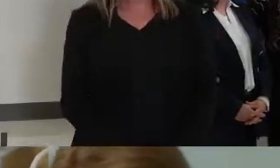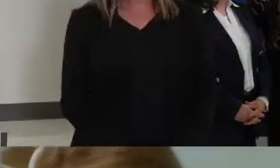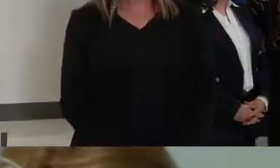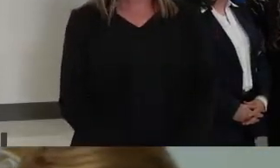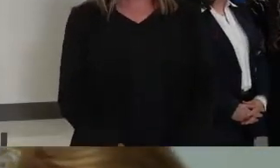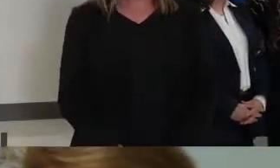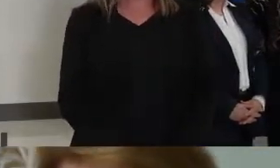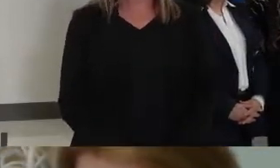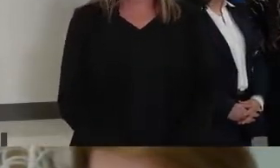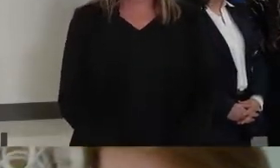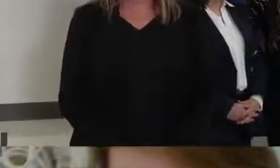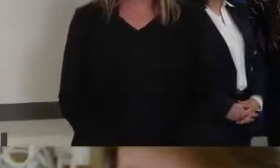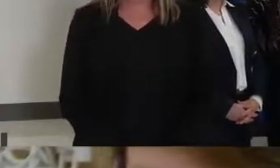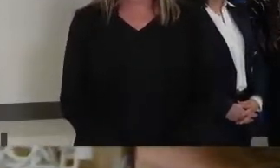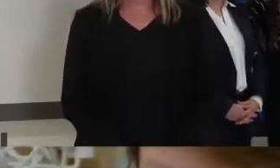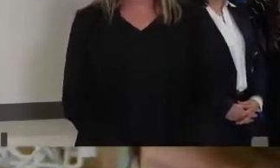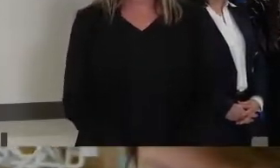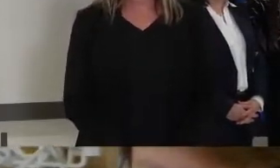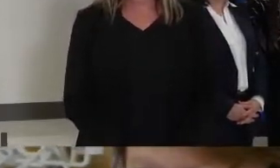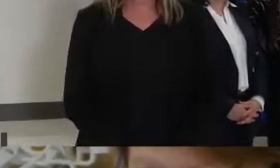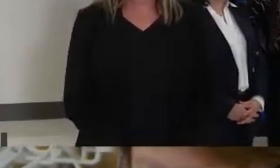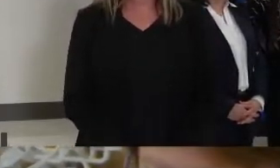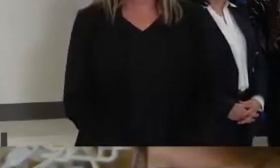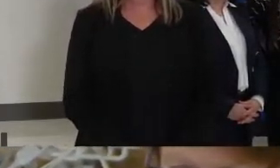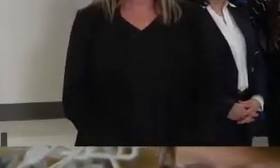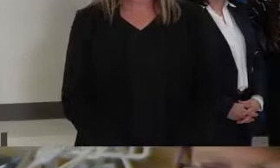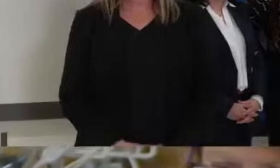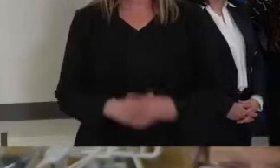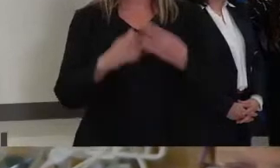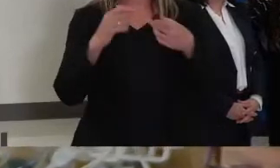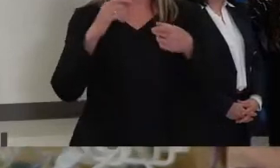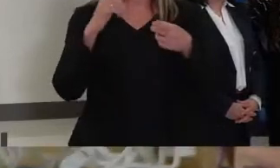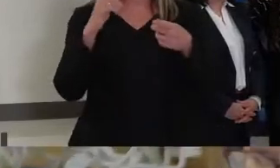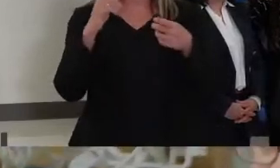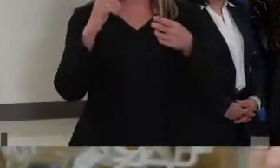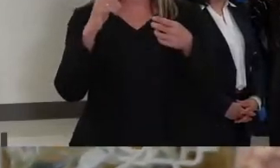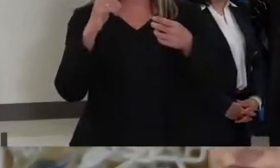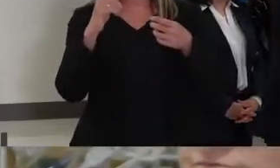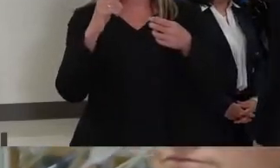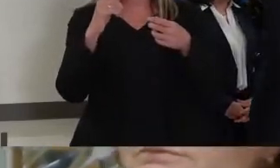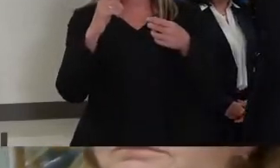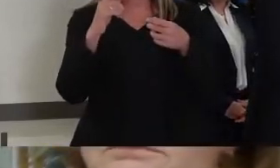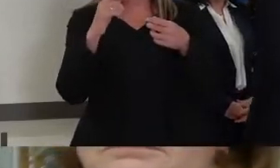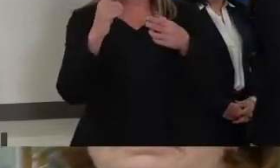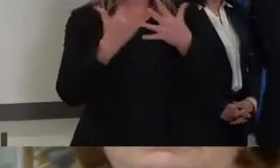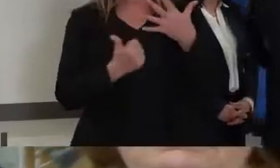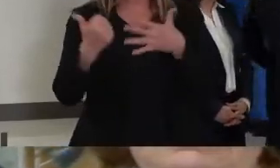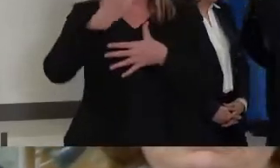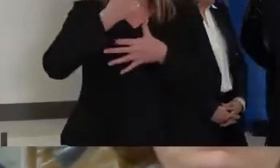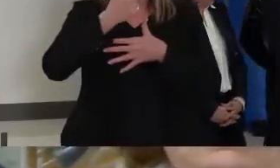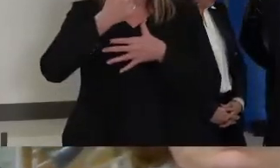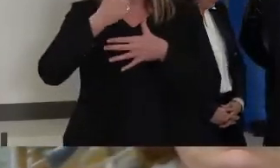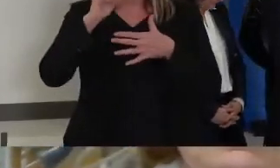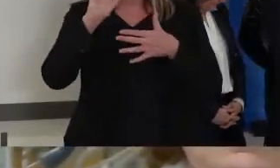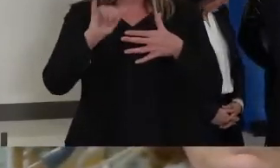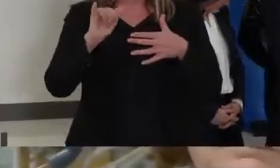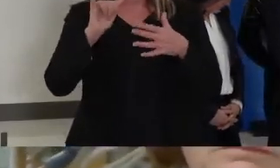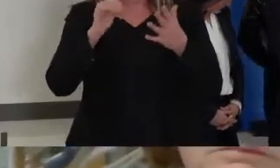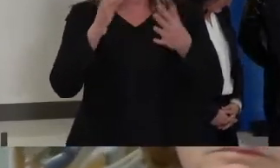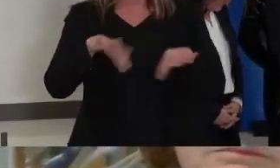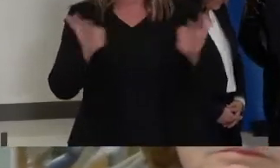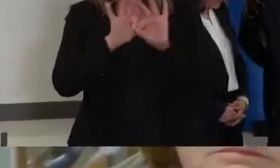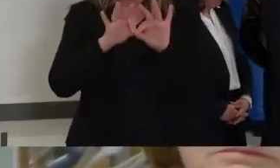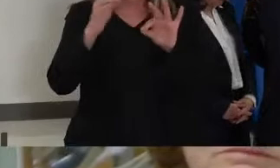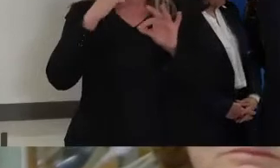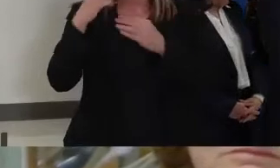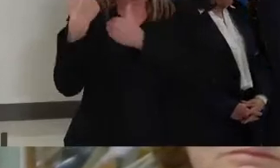that. Well, prioritization is a key step towards accountability